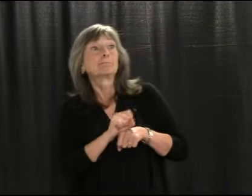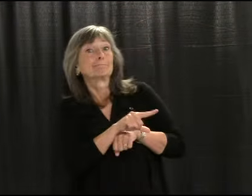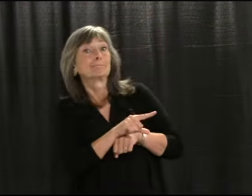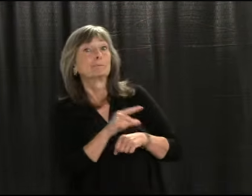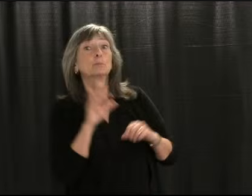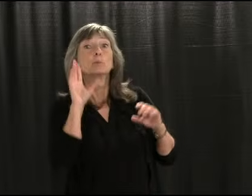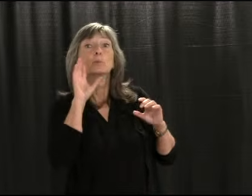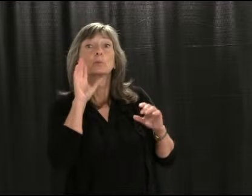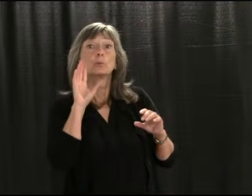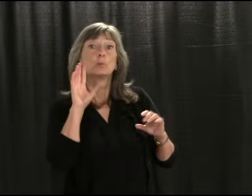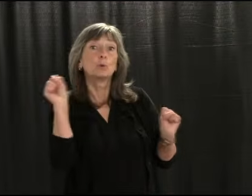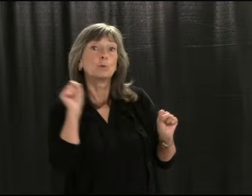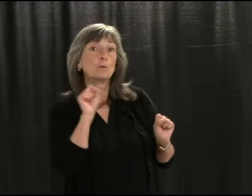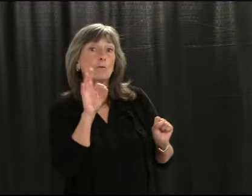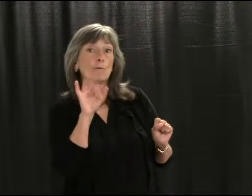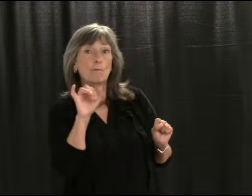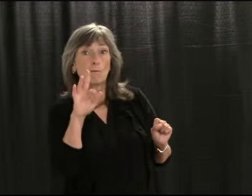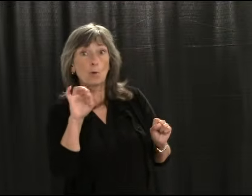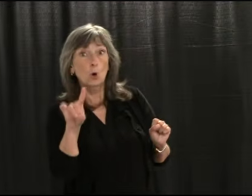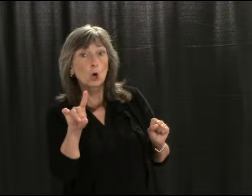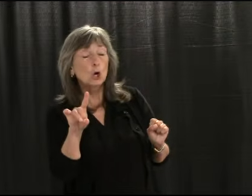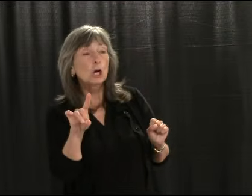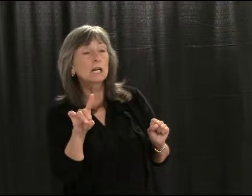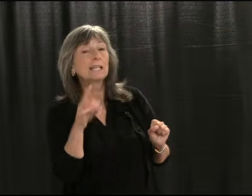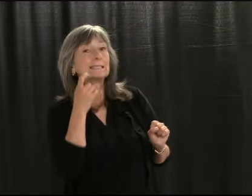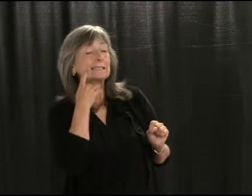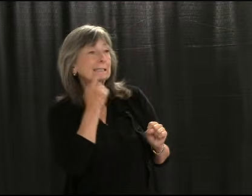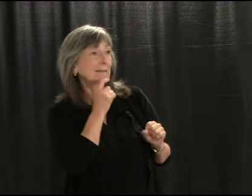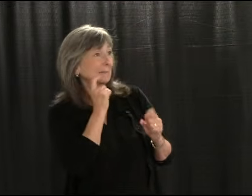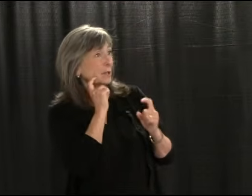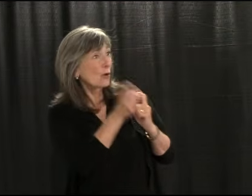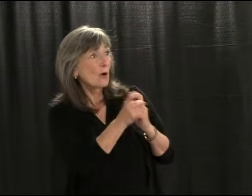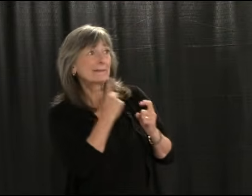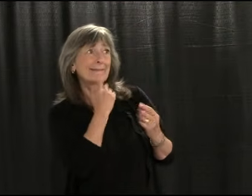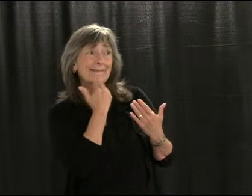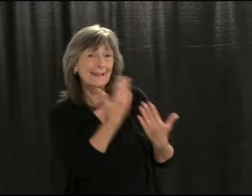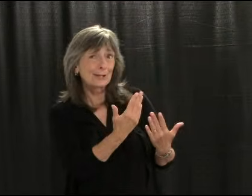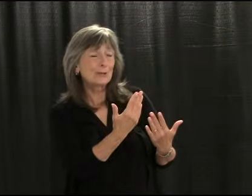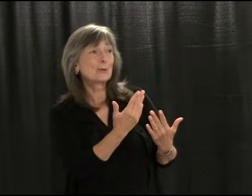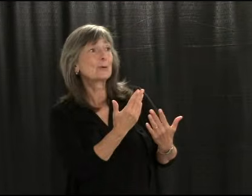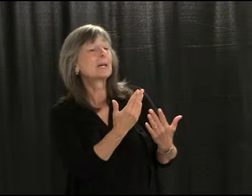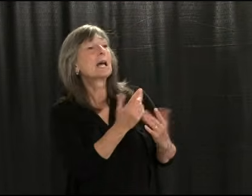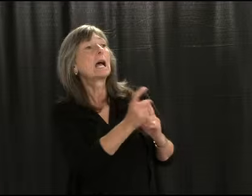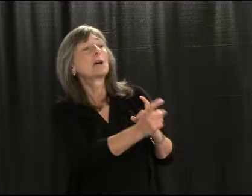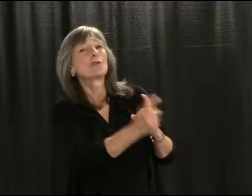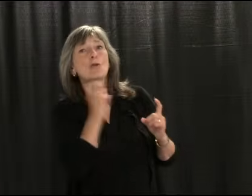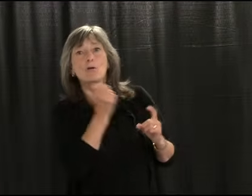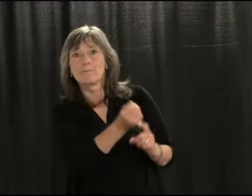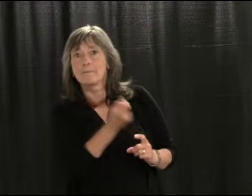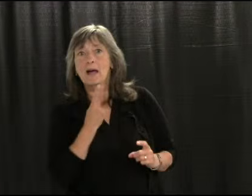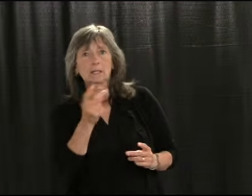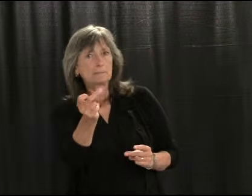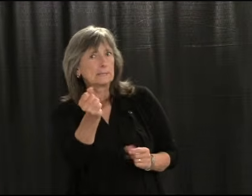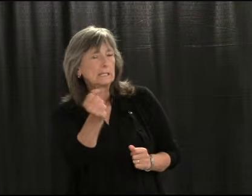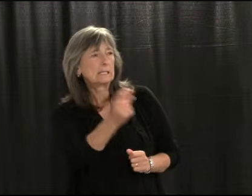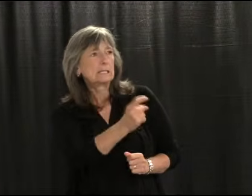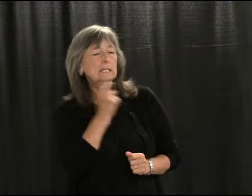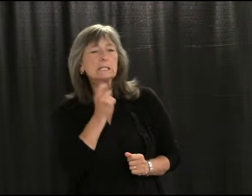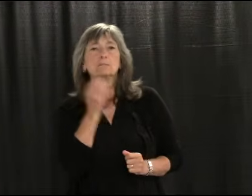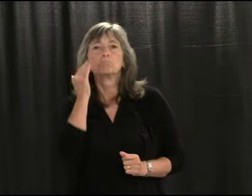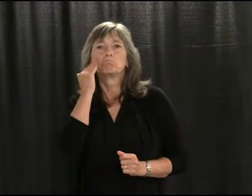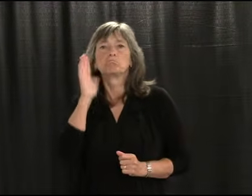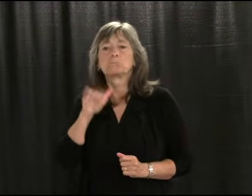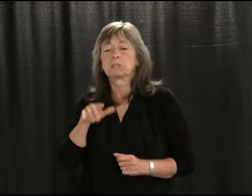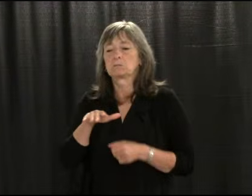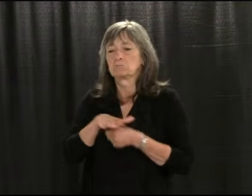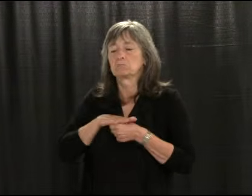you for taking the call from Newfoundland and Labrador. And he immediately called me back, recognizing that there's serious forest fires here in